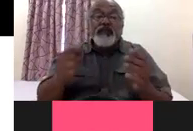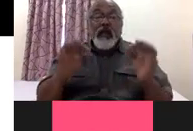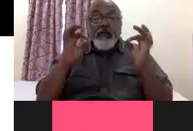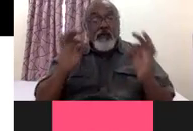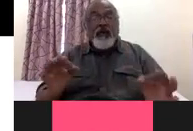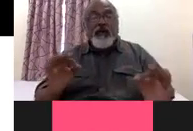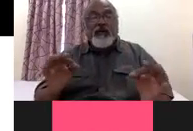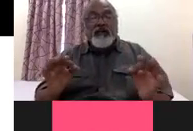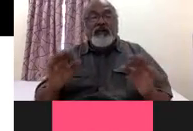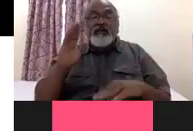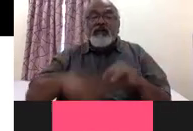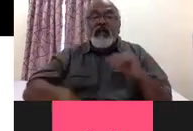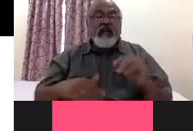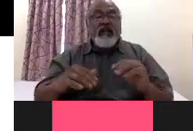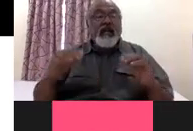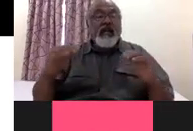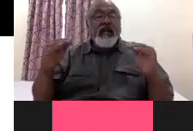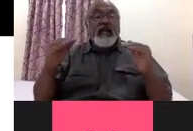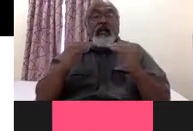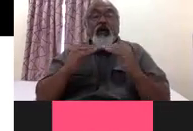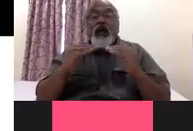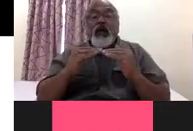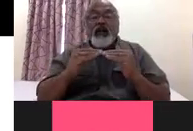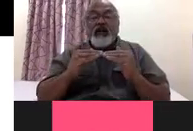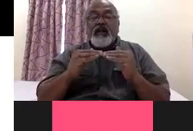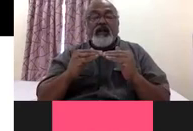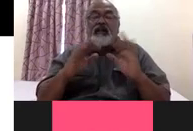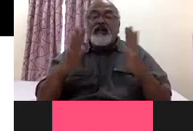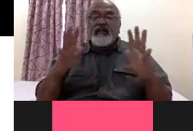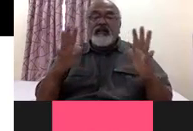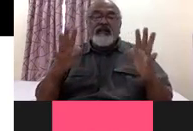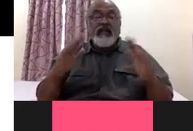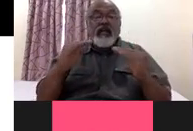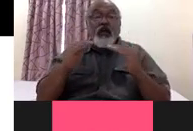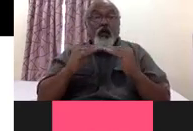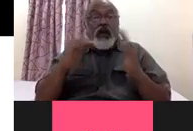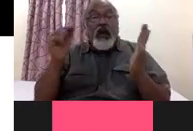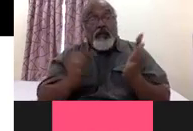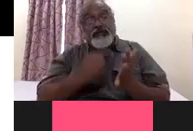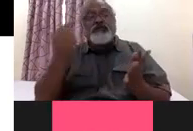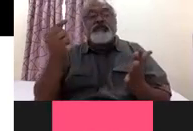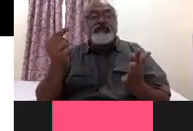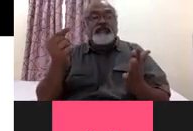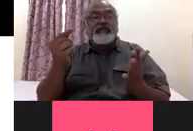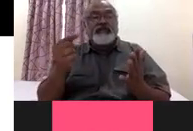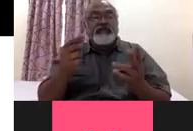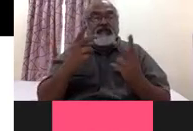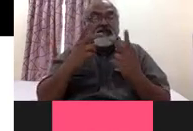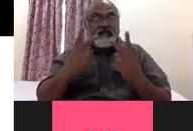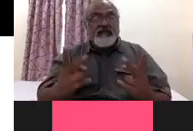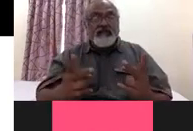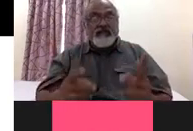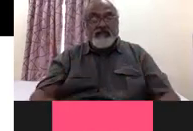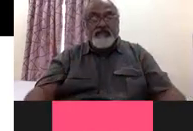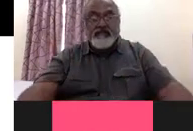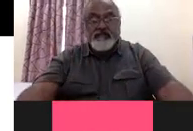equality. Perfect. Equity. Equal. Equity. Pehle, matlab, just again, I'll reiterate. Excellent answer, Amit. Thanks to you and the